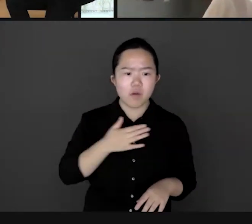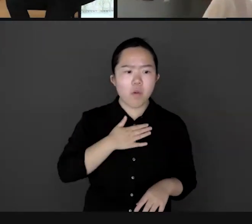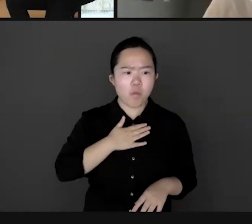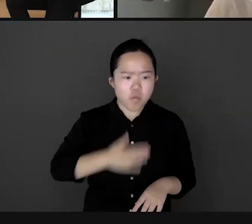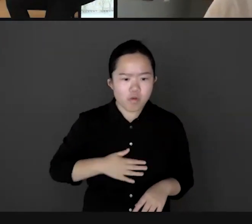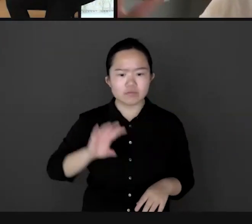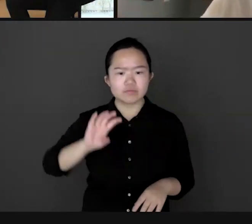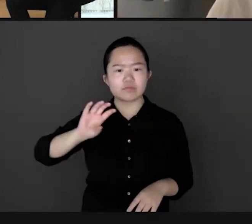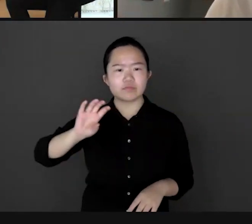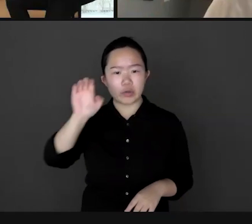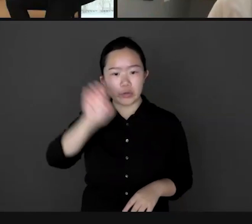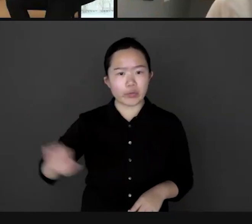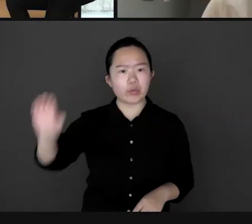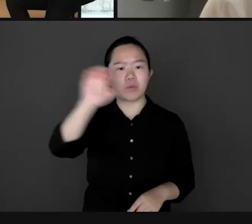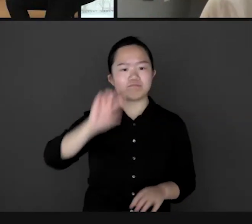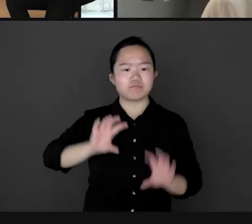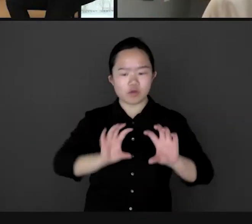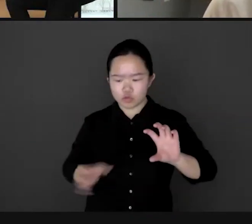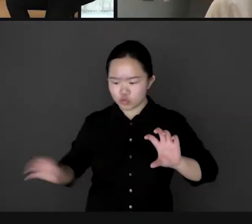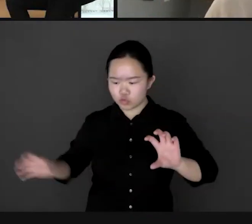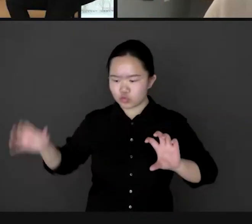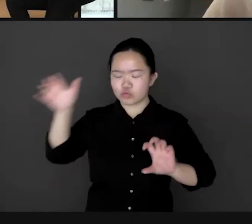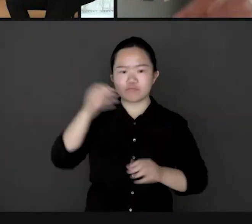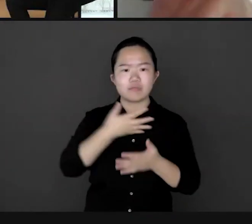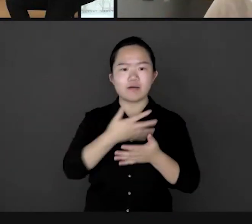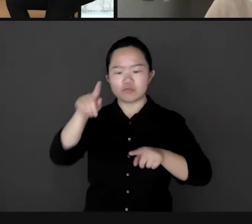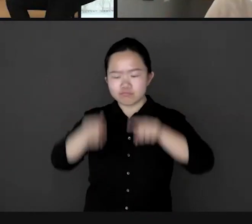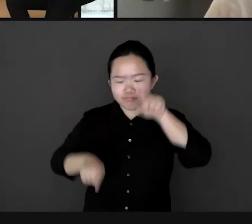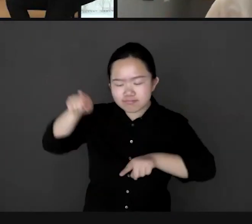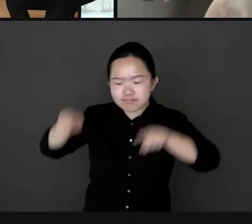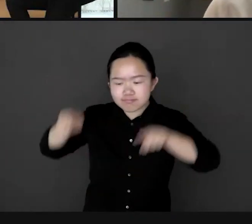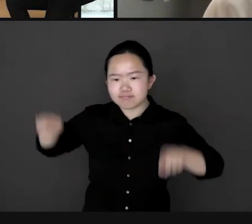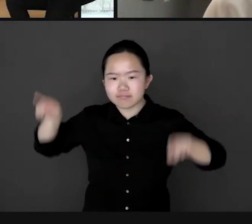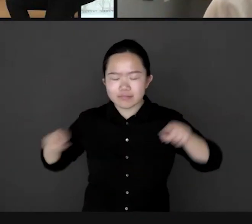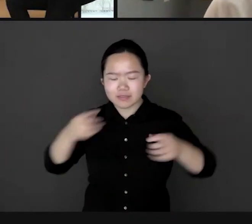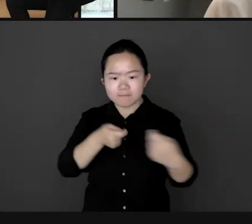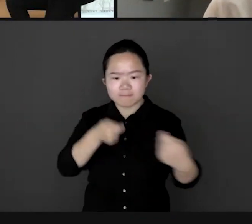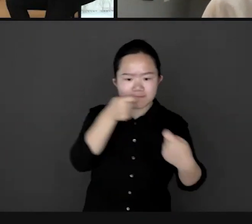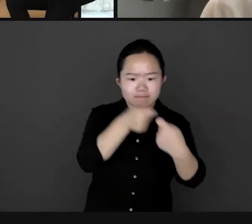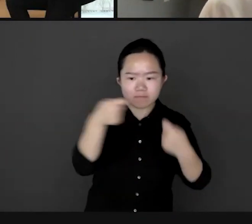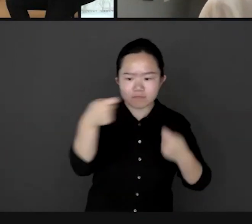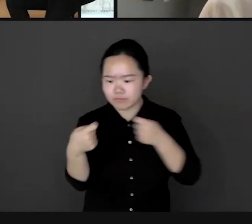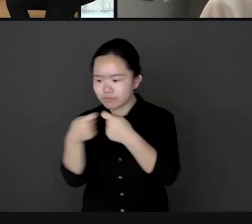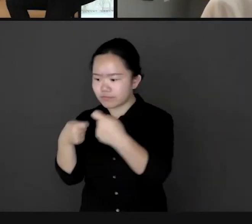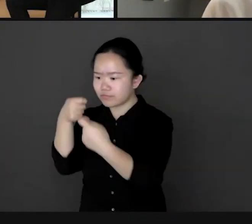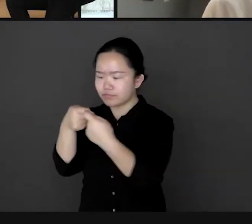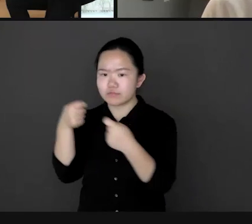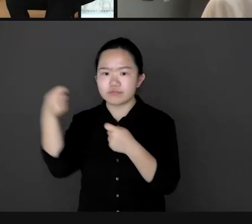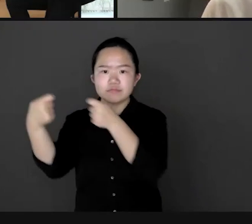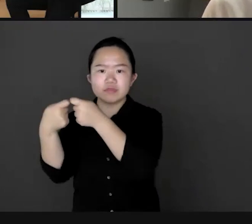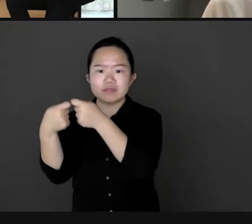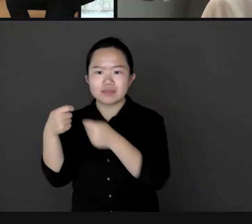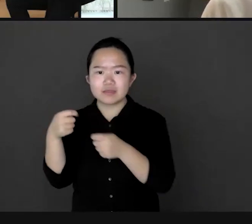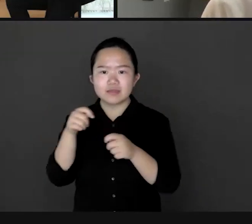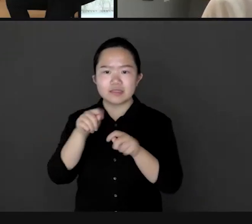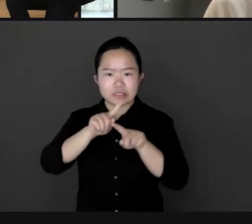we work with our allies, with our chapters, very, very hard in providing those vetted and